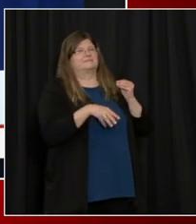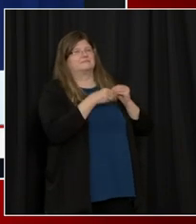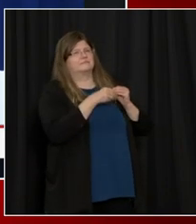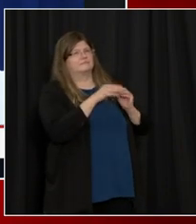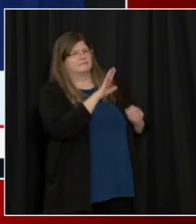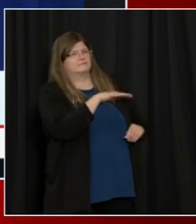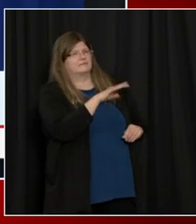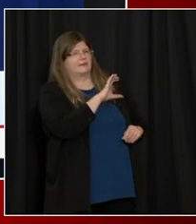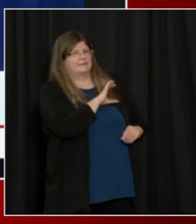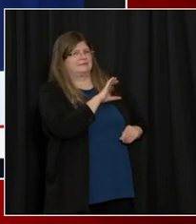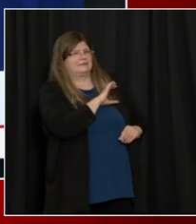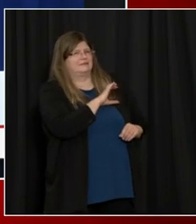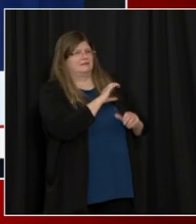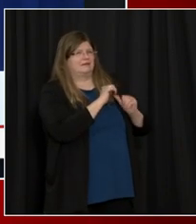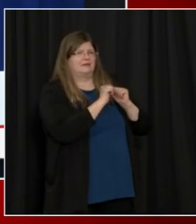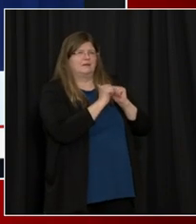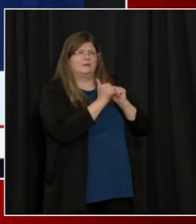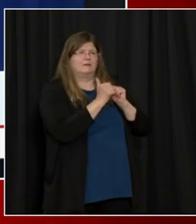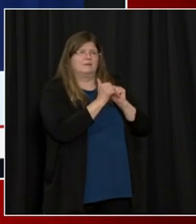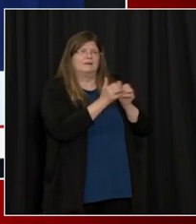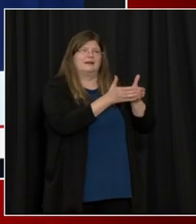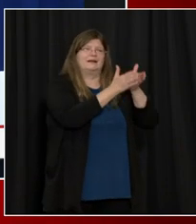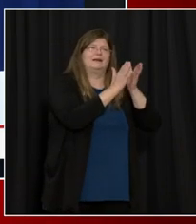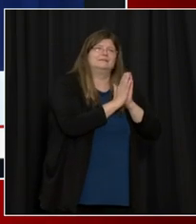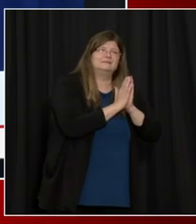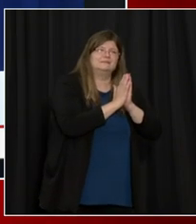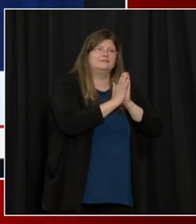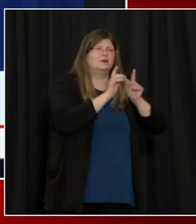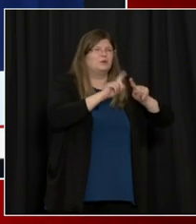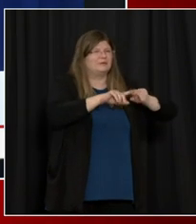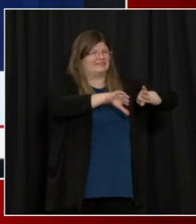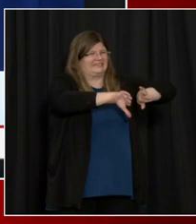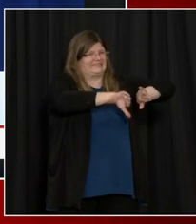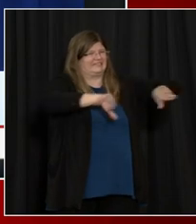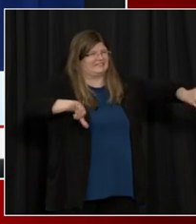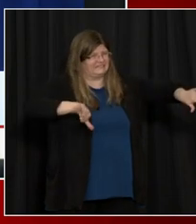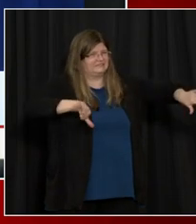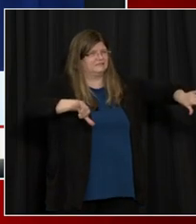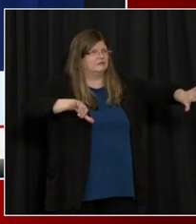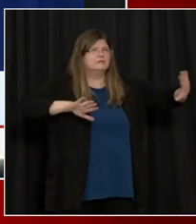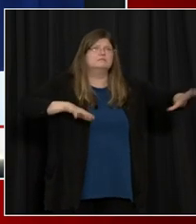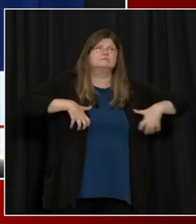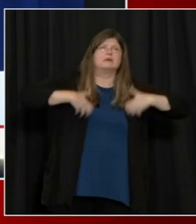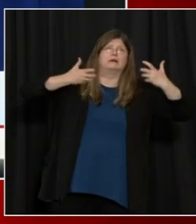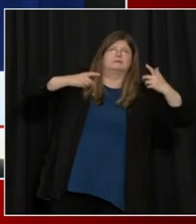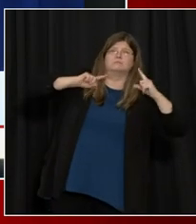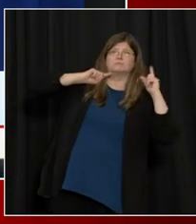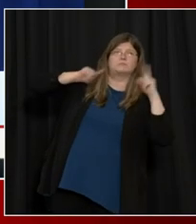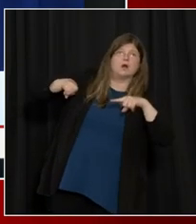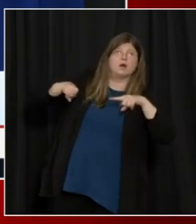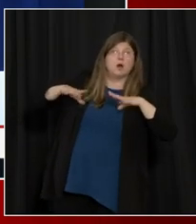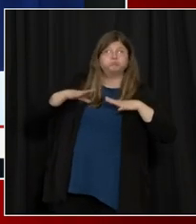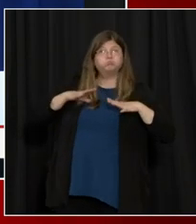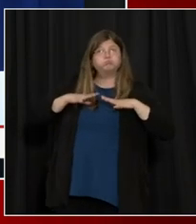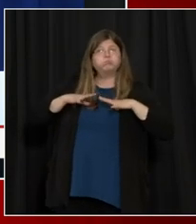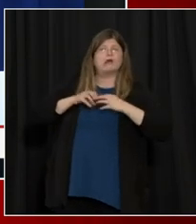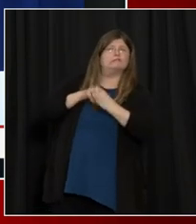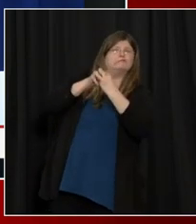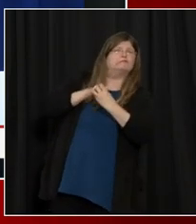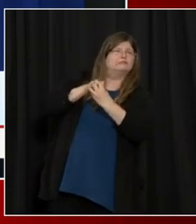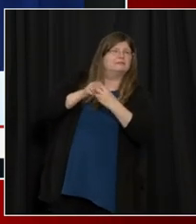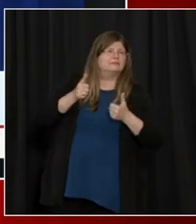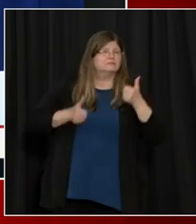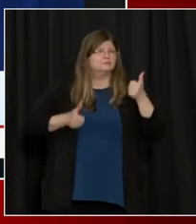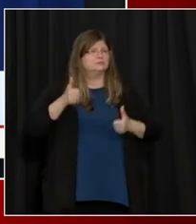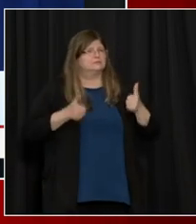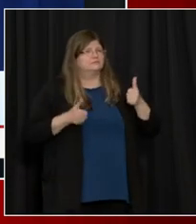up groups, large groups? It's hit or miss. Like I said, you can't characterize these interactions, generally as all